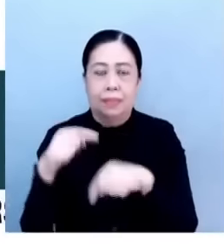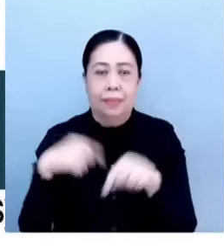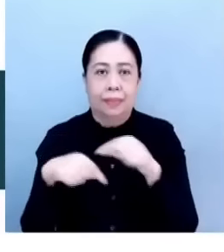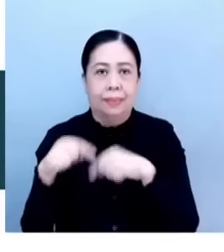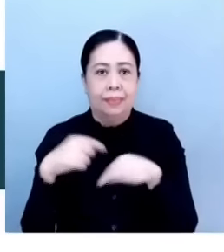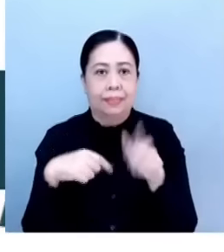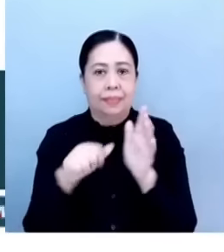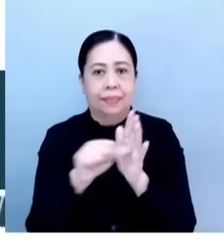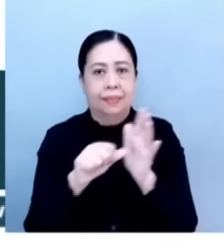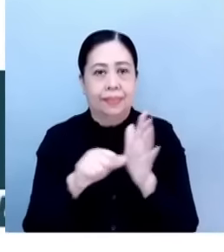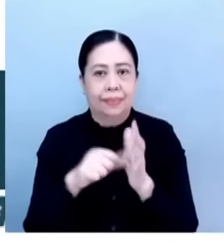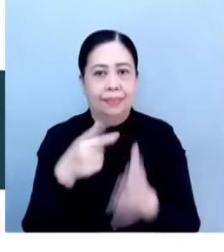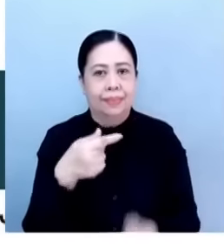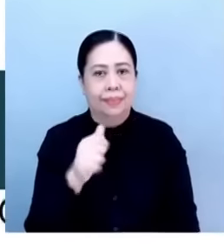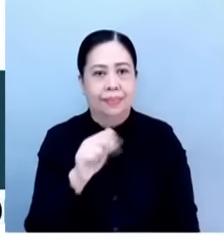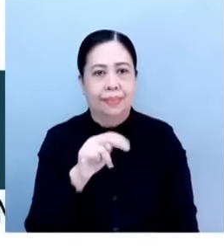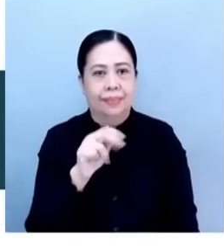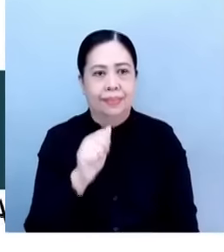Attorney Gana.